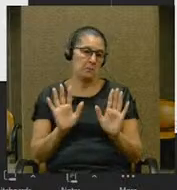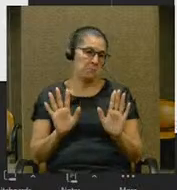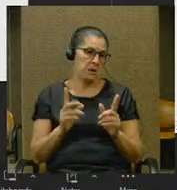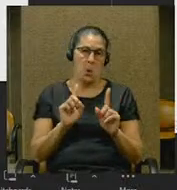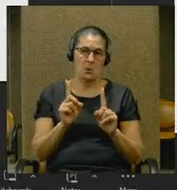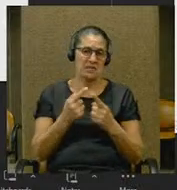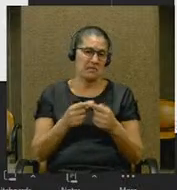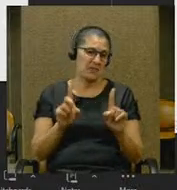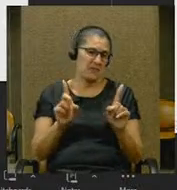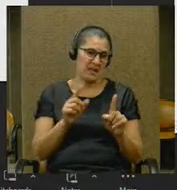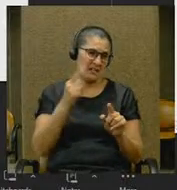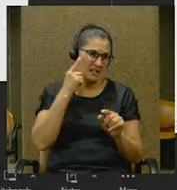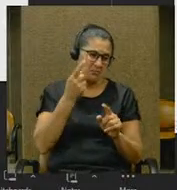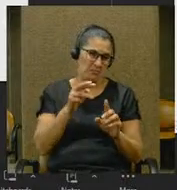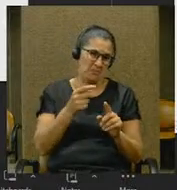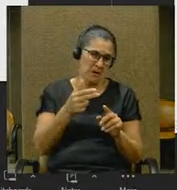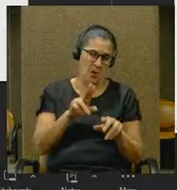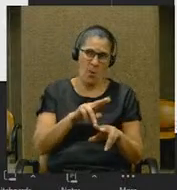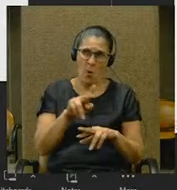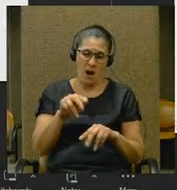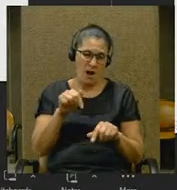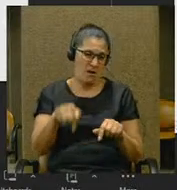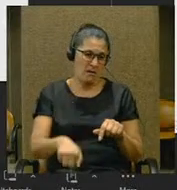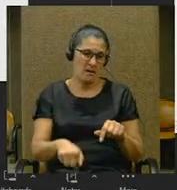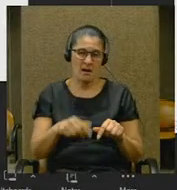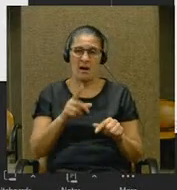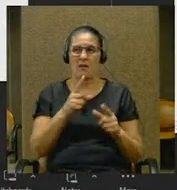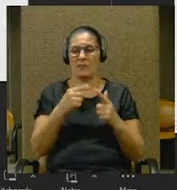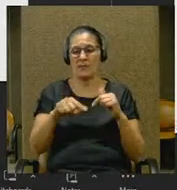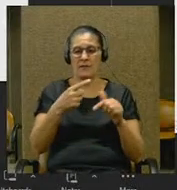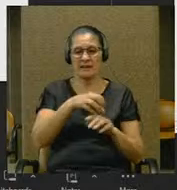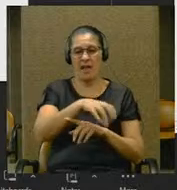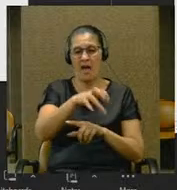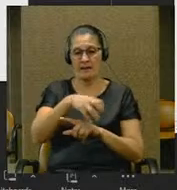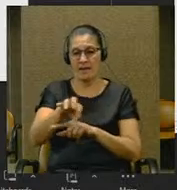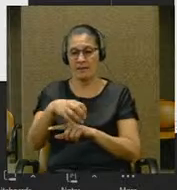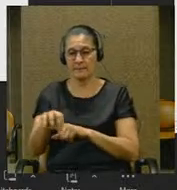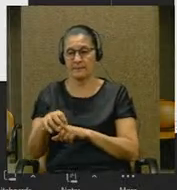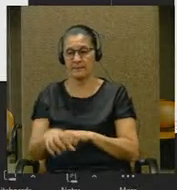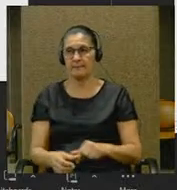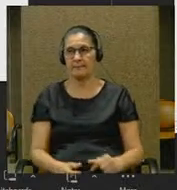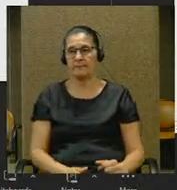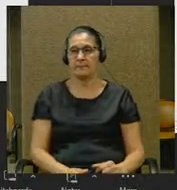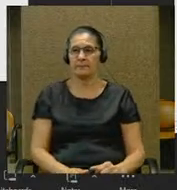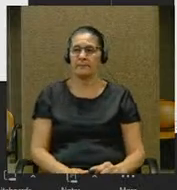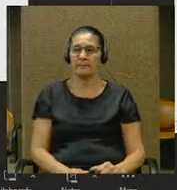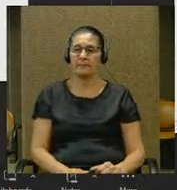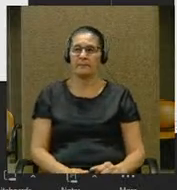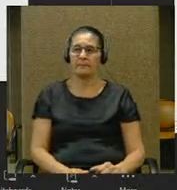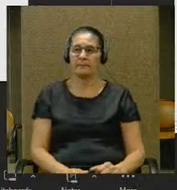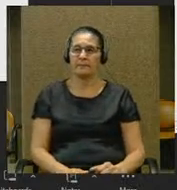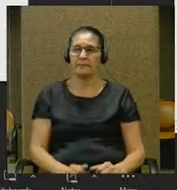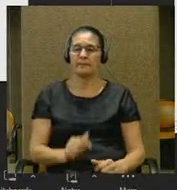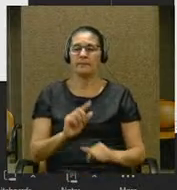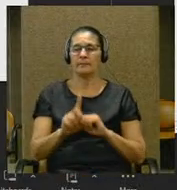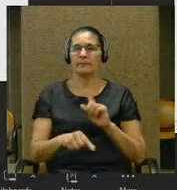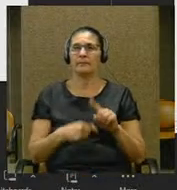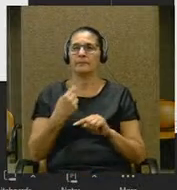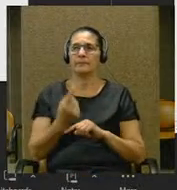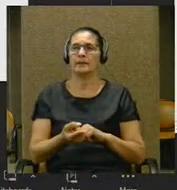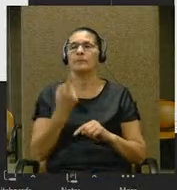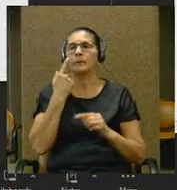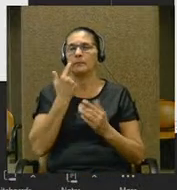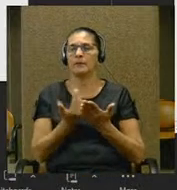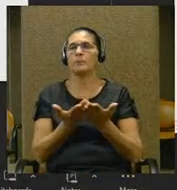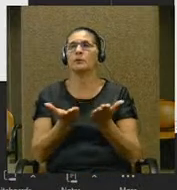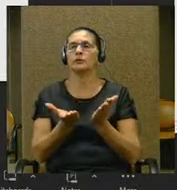geographic areas. And I'd like to point out, as we come to later on, that most of the